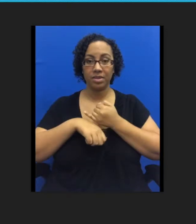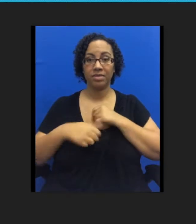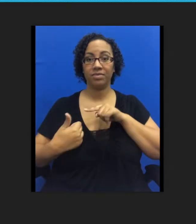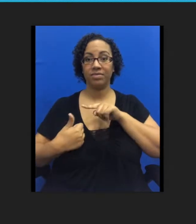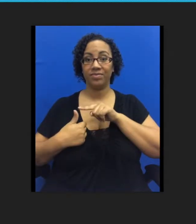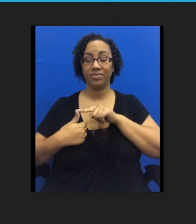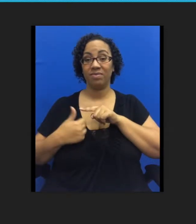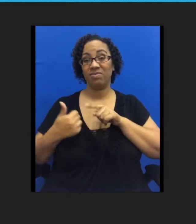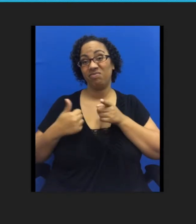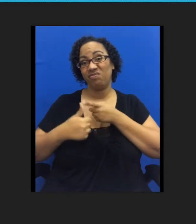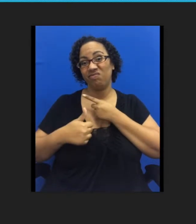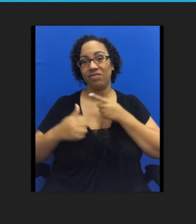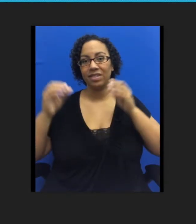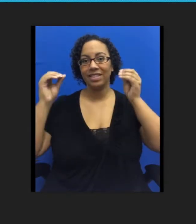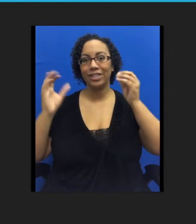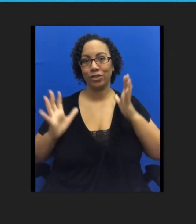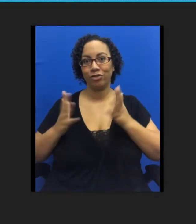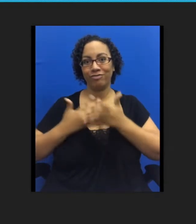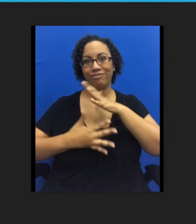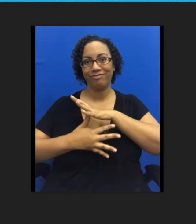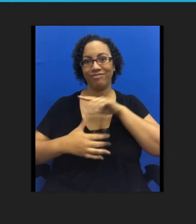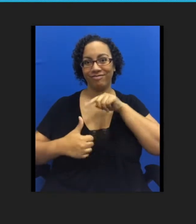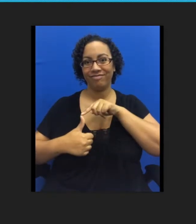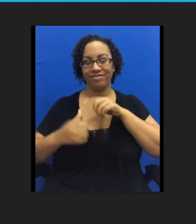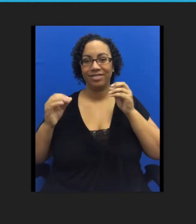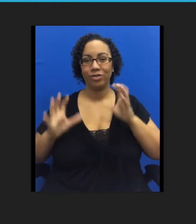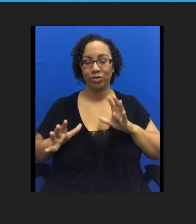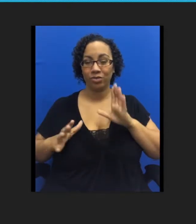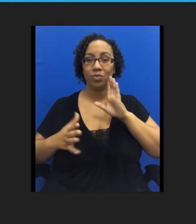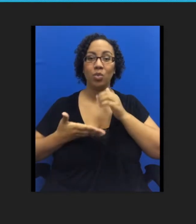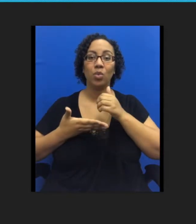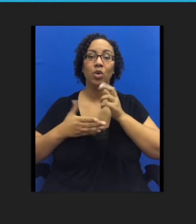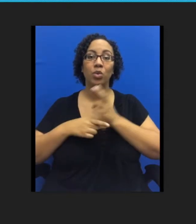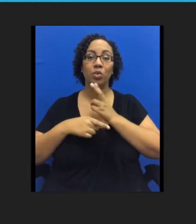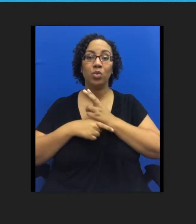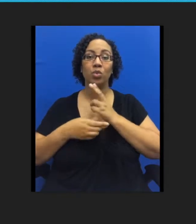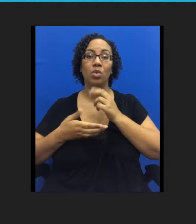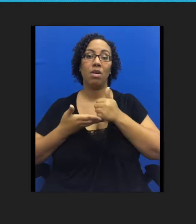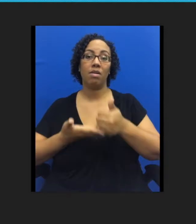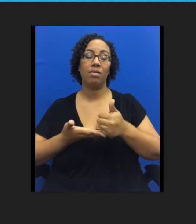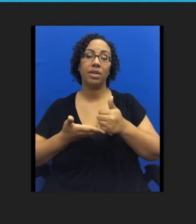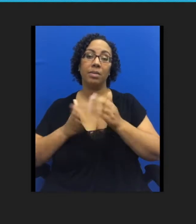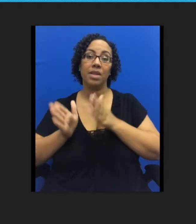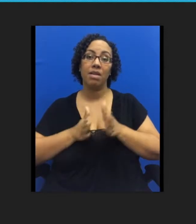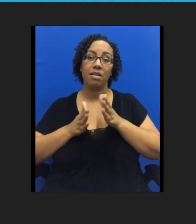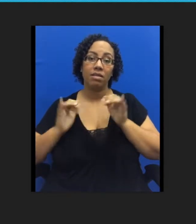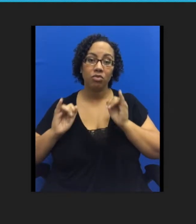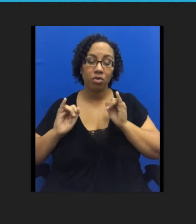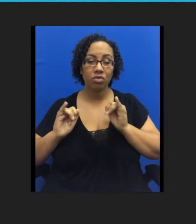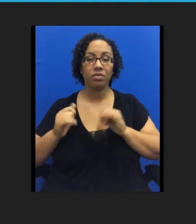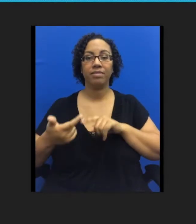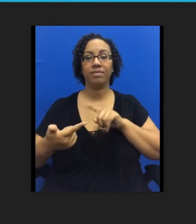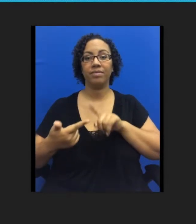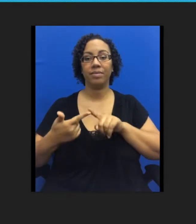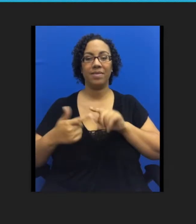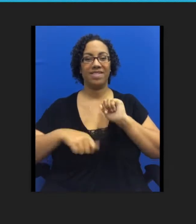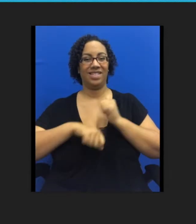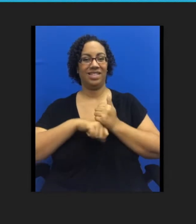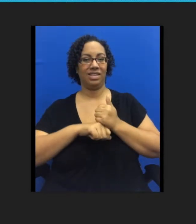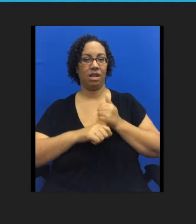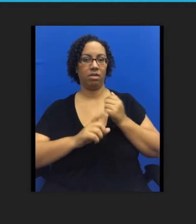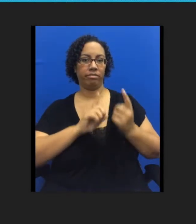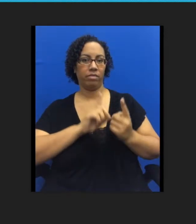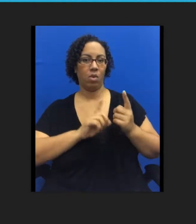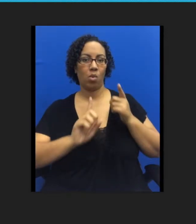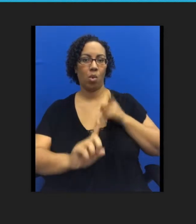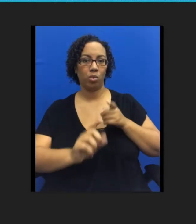There are 3 different groups of staff on campus who will be using that. The primary individuals using those data points